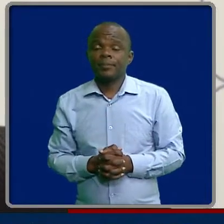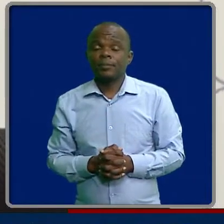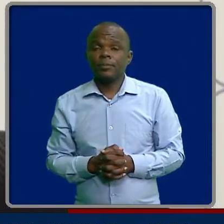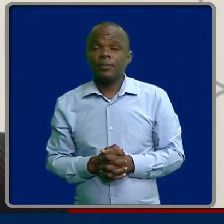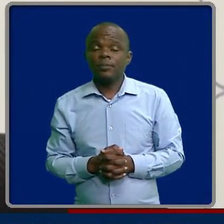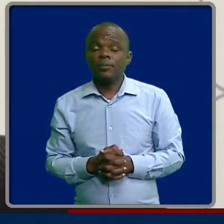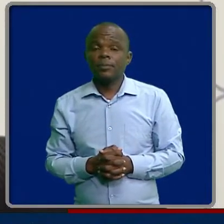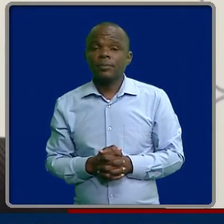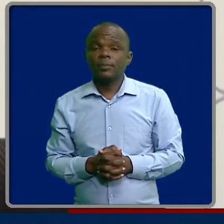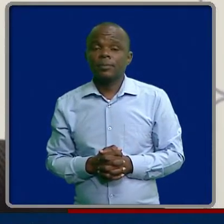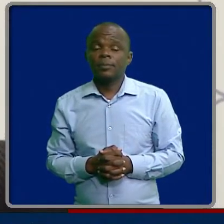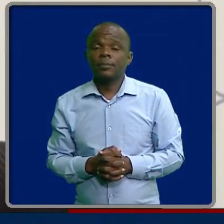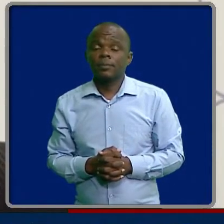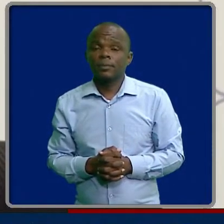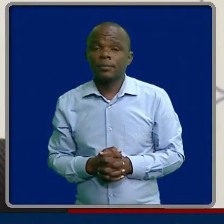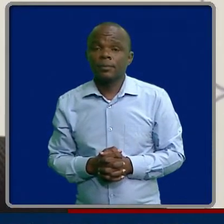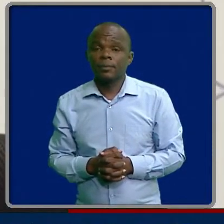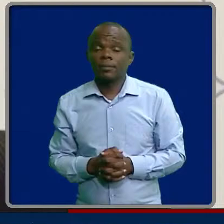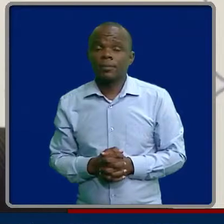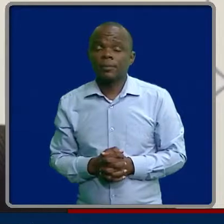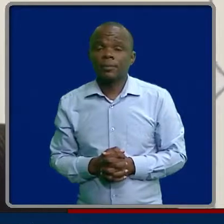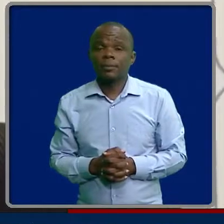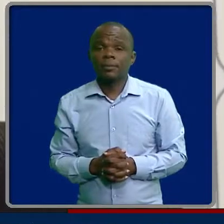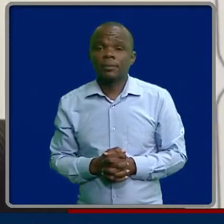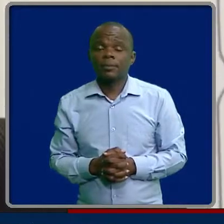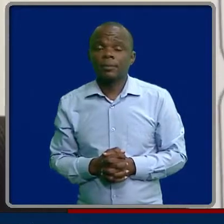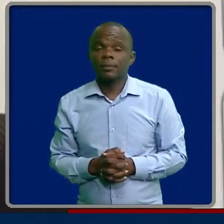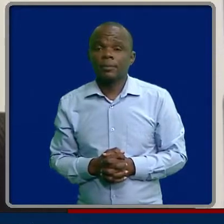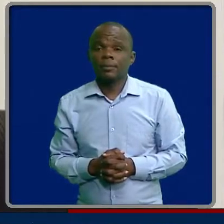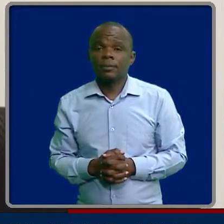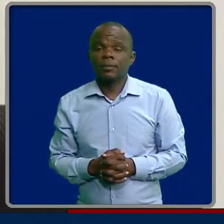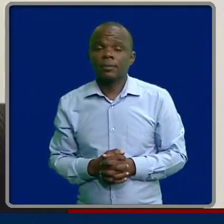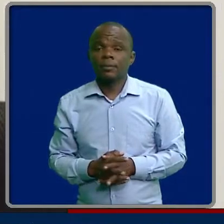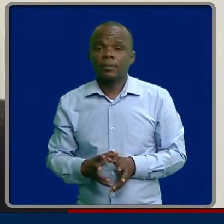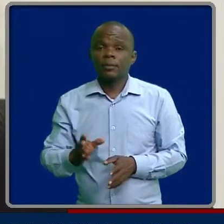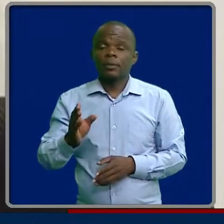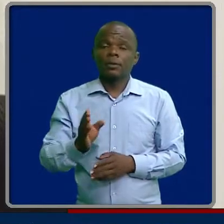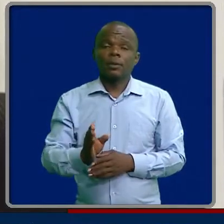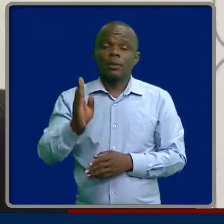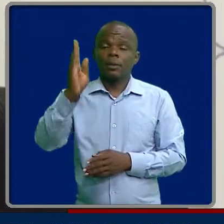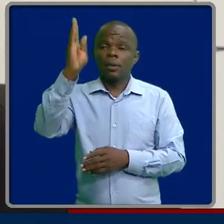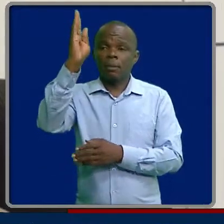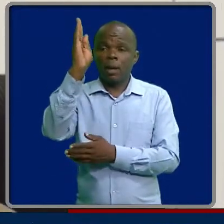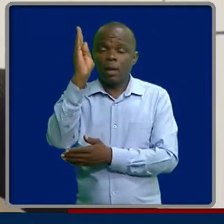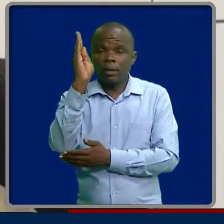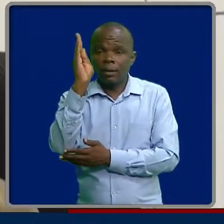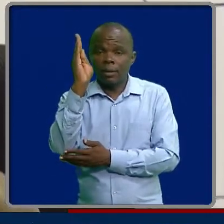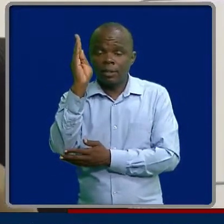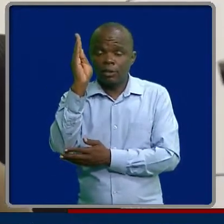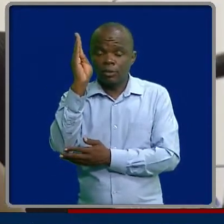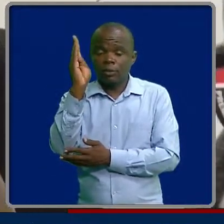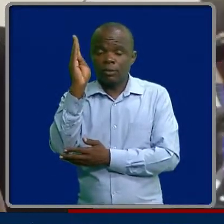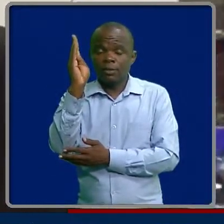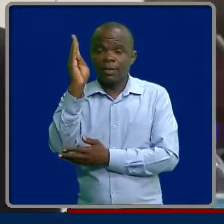umgobo onompondo awungena esigujini ungena amagabeni esinyathi wena waphakathi bayethe.